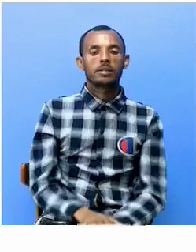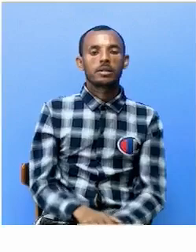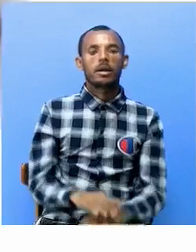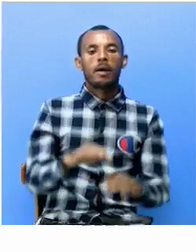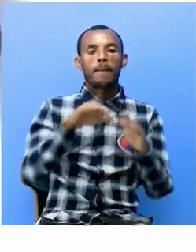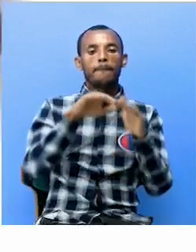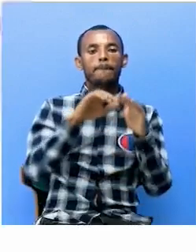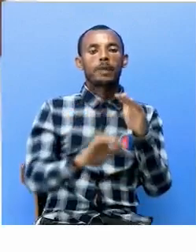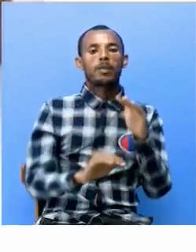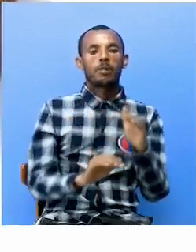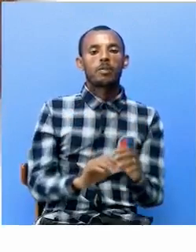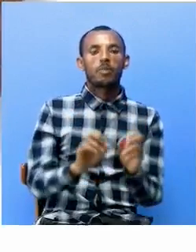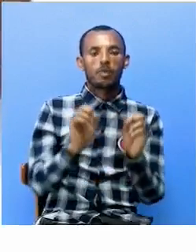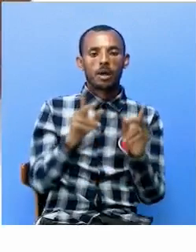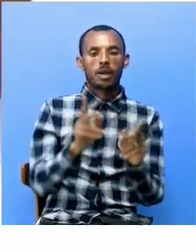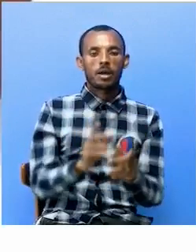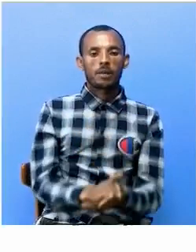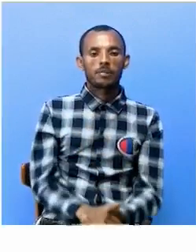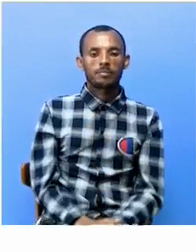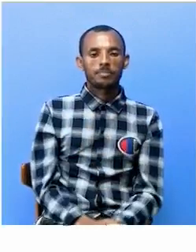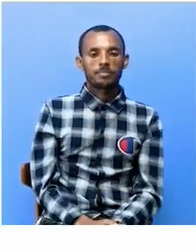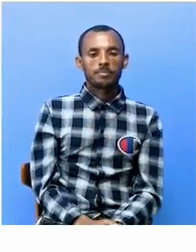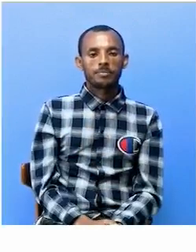below. Okay.